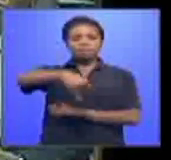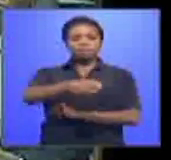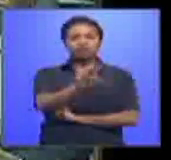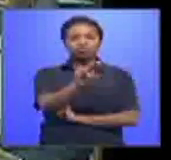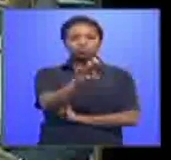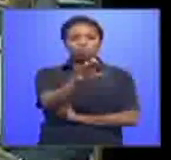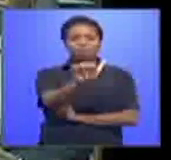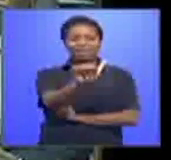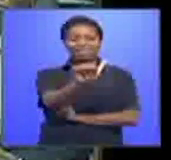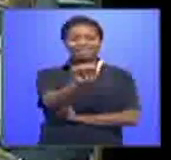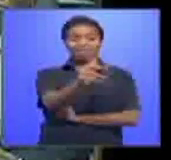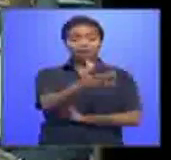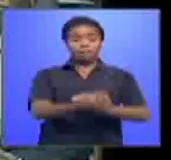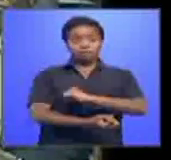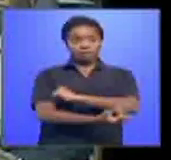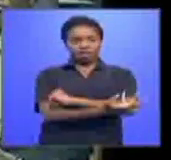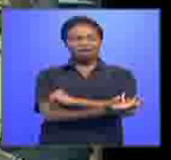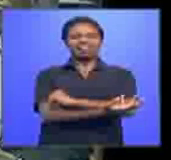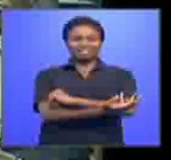line will begin soon.